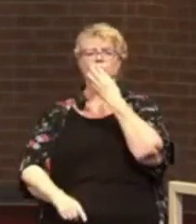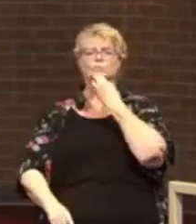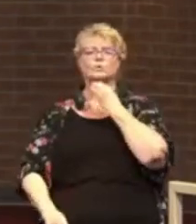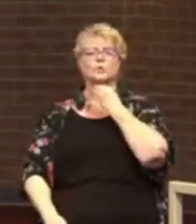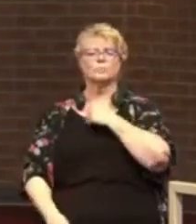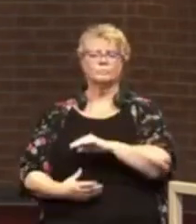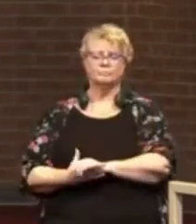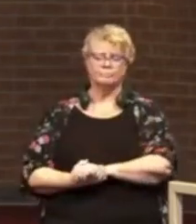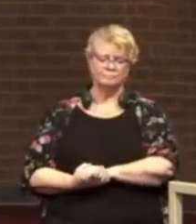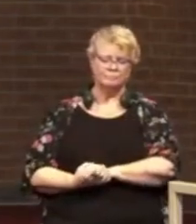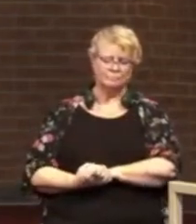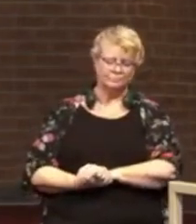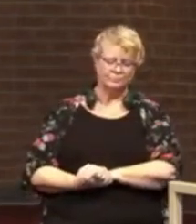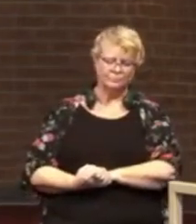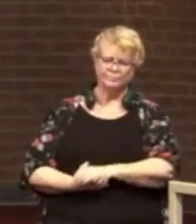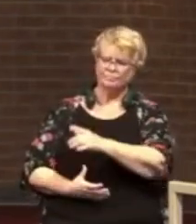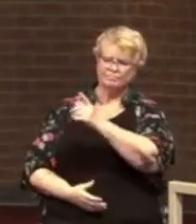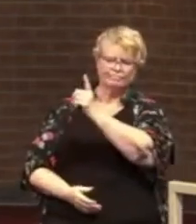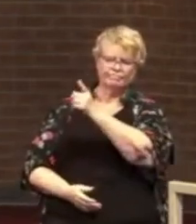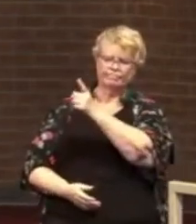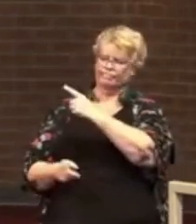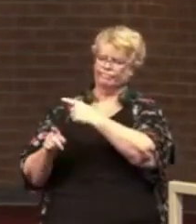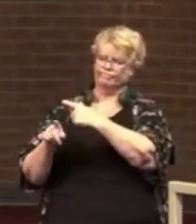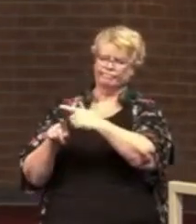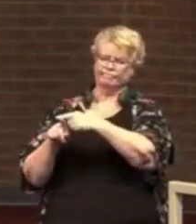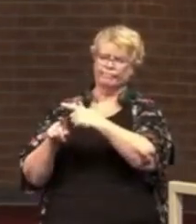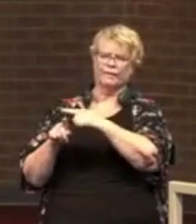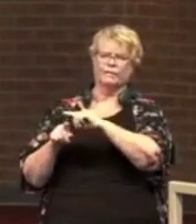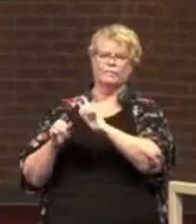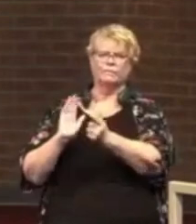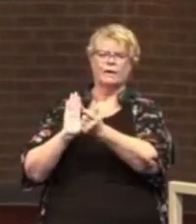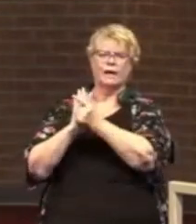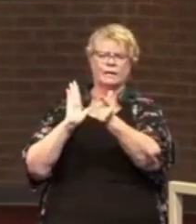they reprimand him for violating church law.